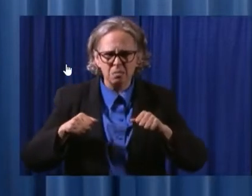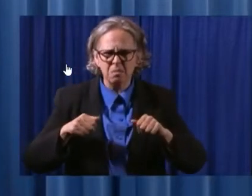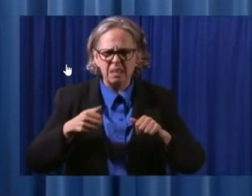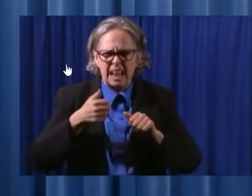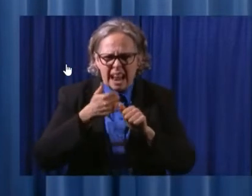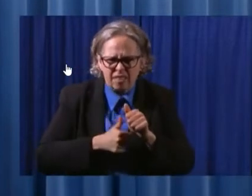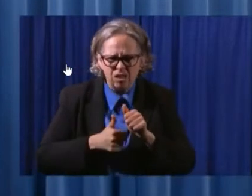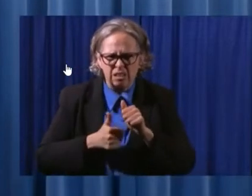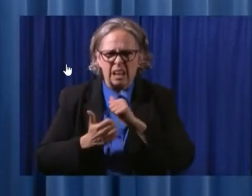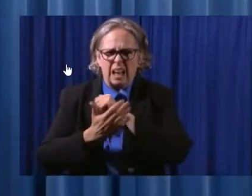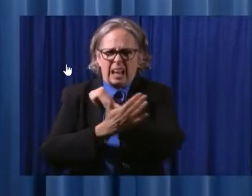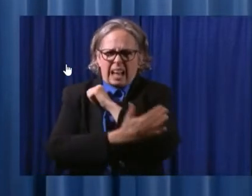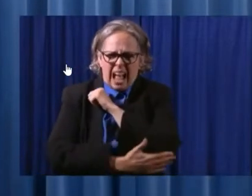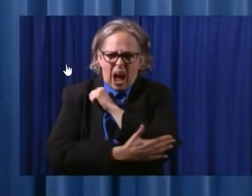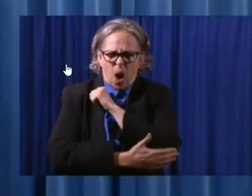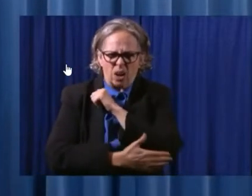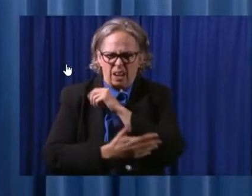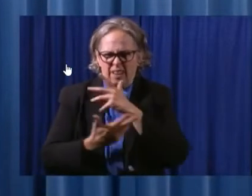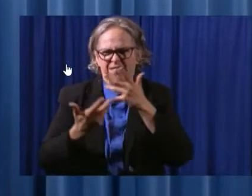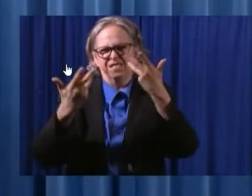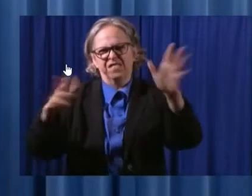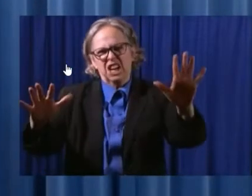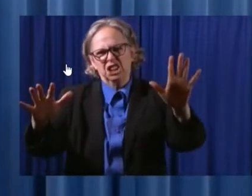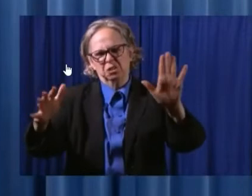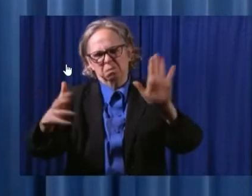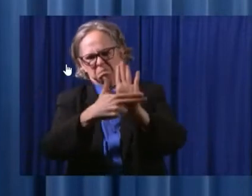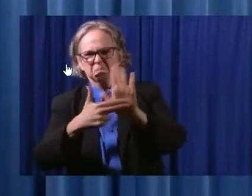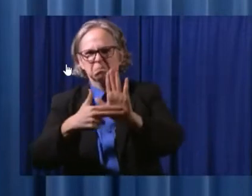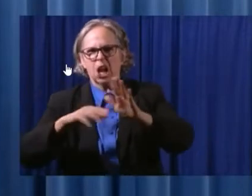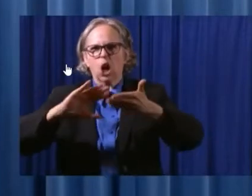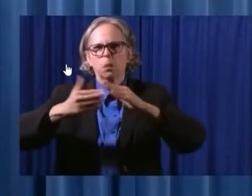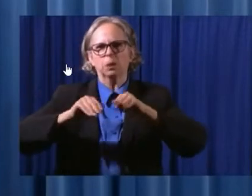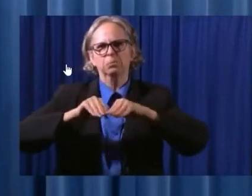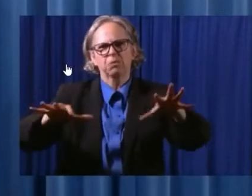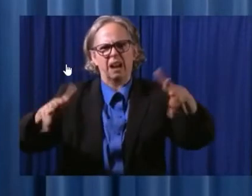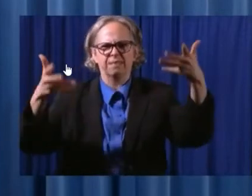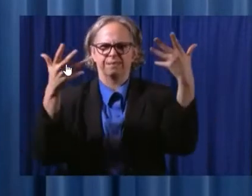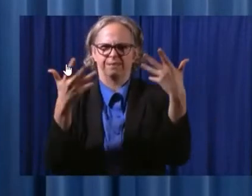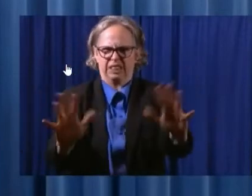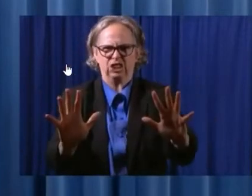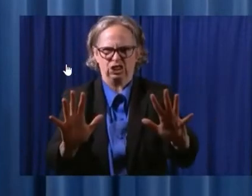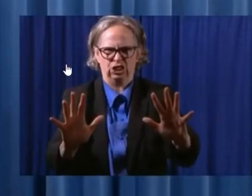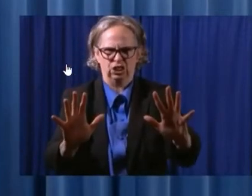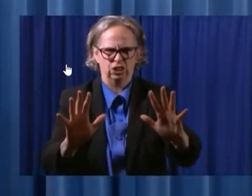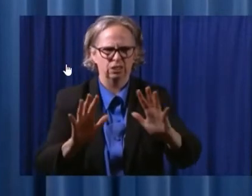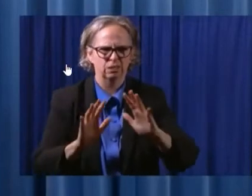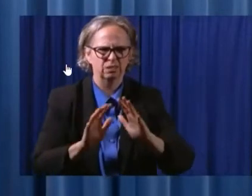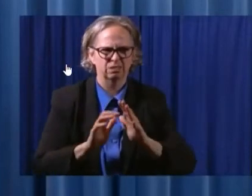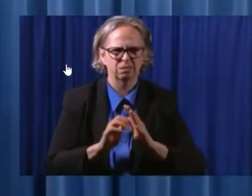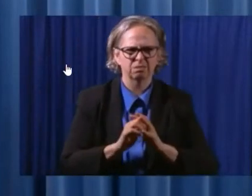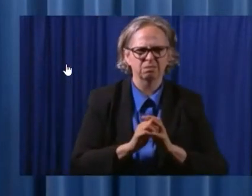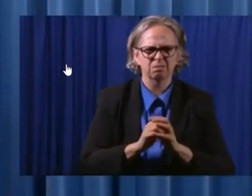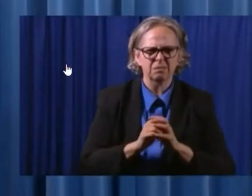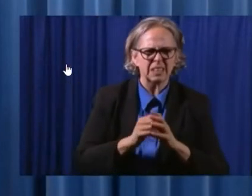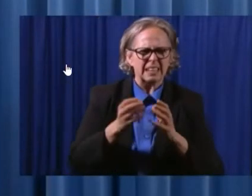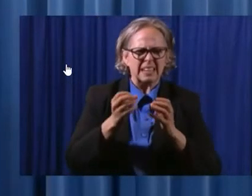In fact, there are only a few counties in the state that have not reported cases in the past 2 weeks. However, that does